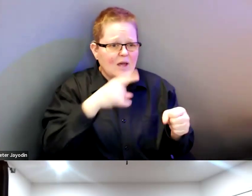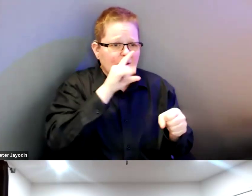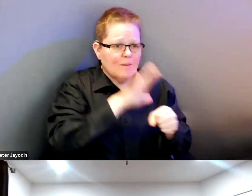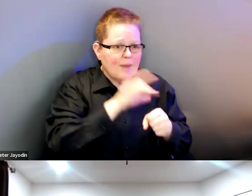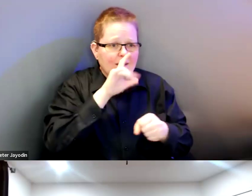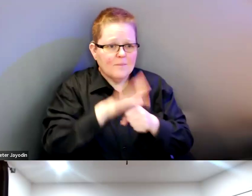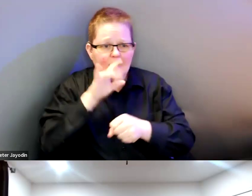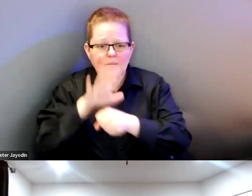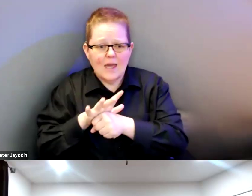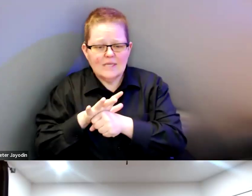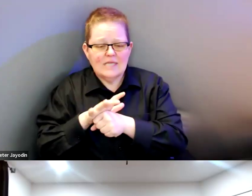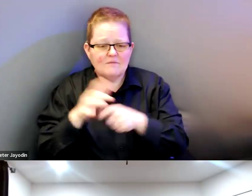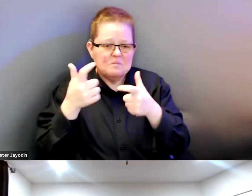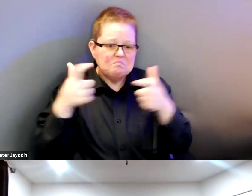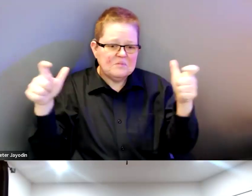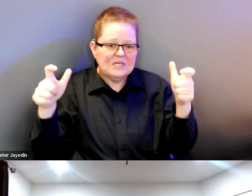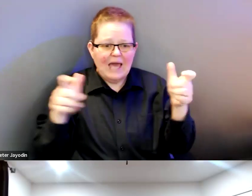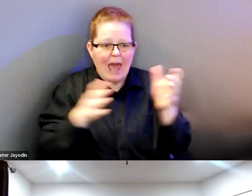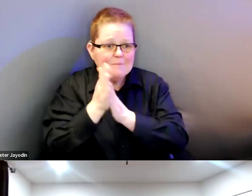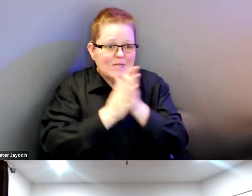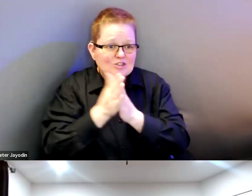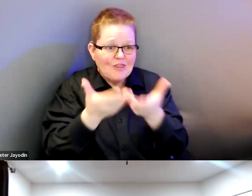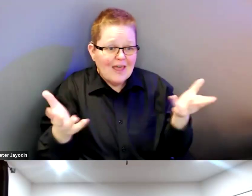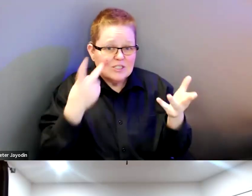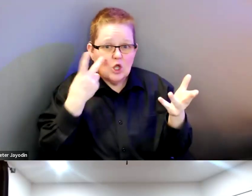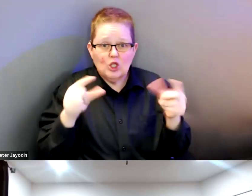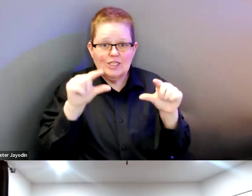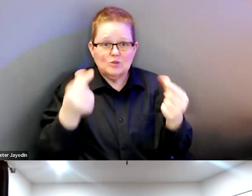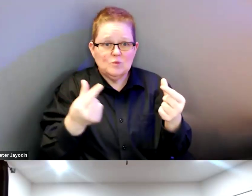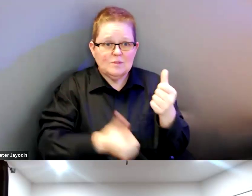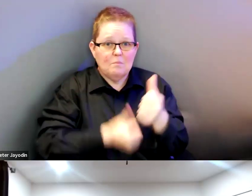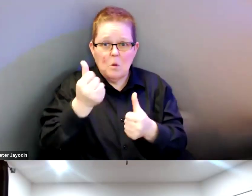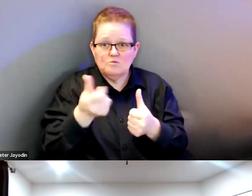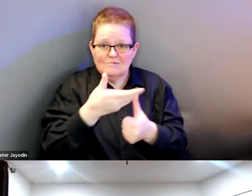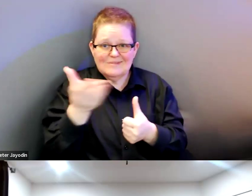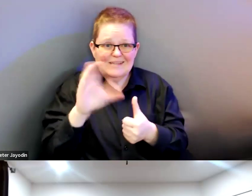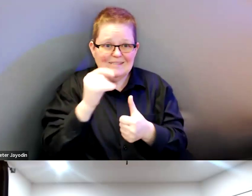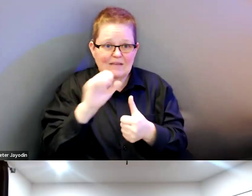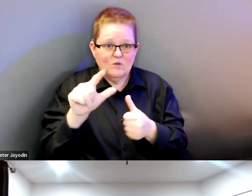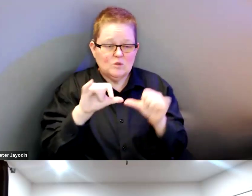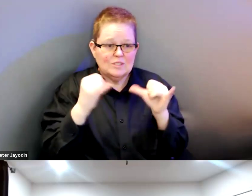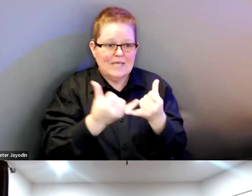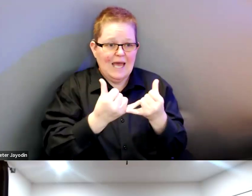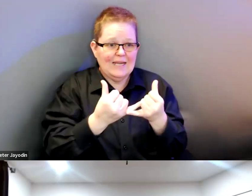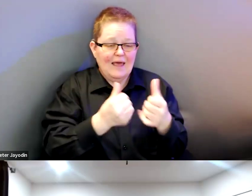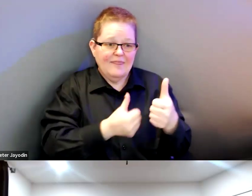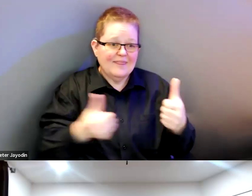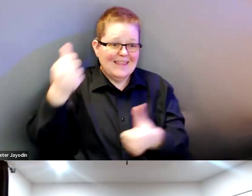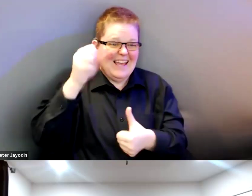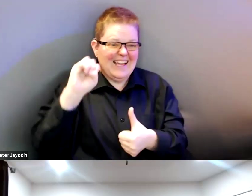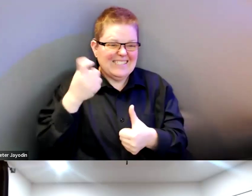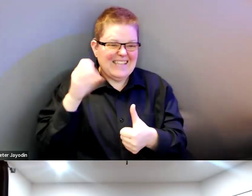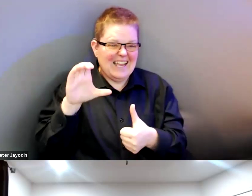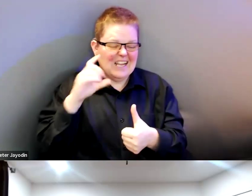and ambitious things. When you look at this group, it's, largely civil society. The executive branch is in a minority, and I think that's by design